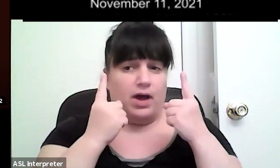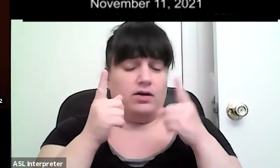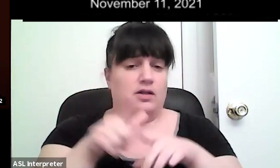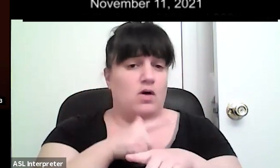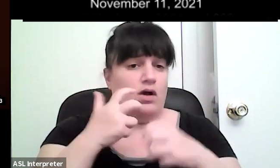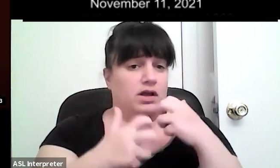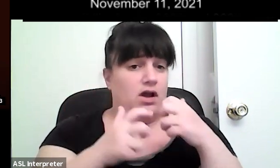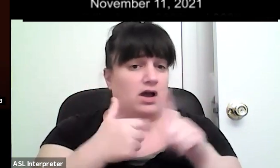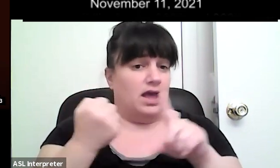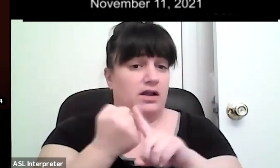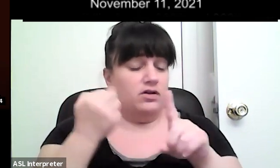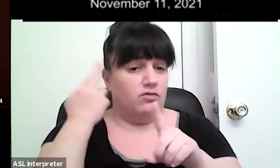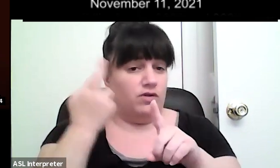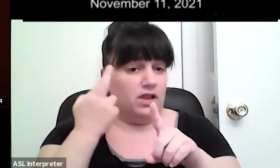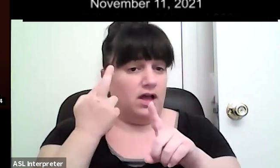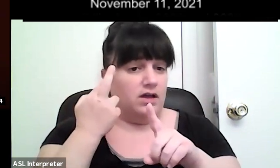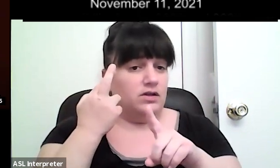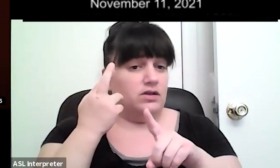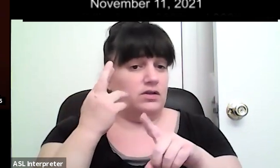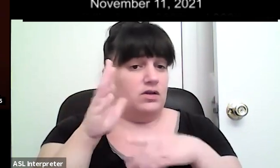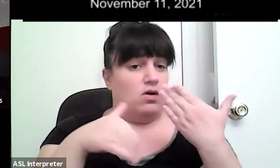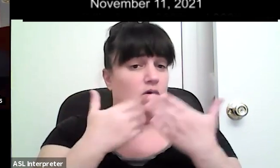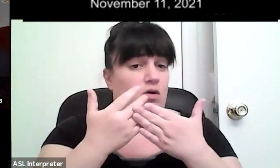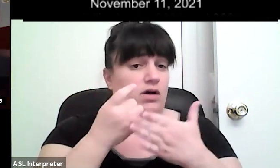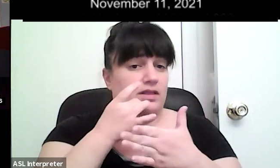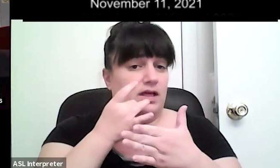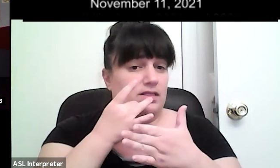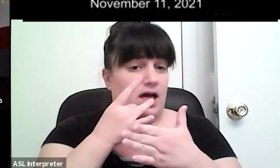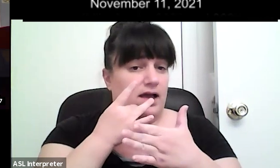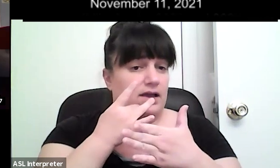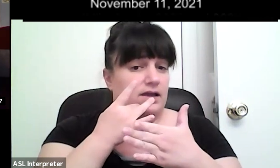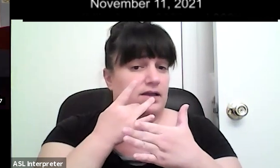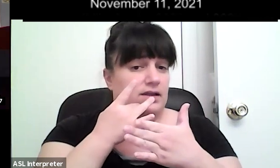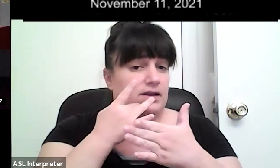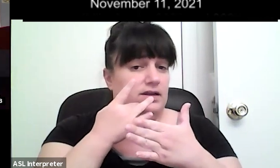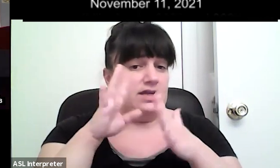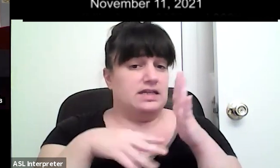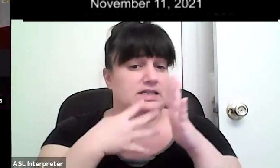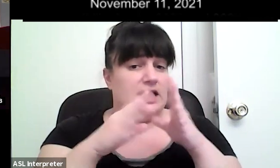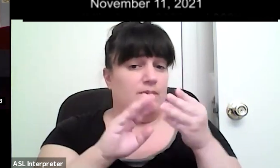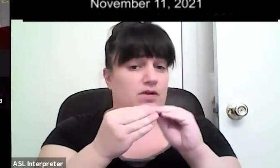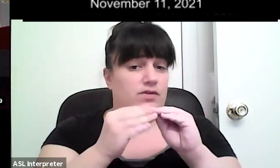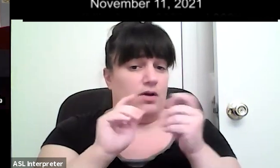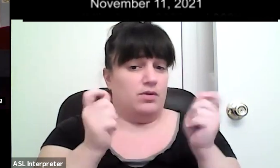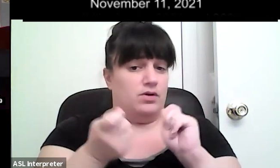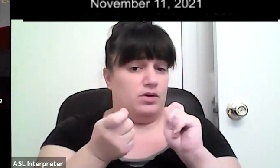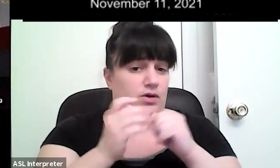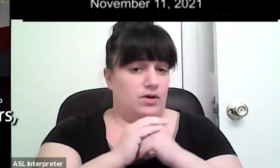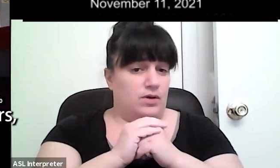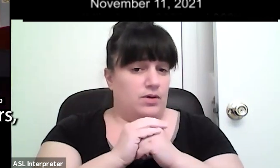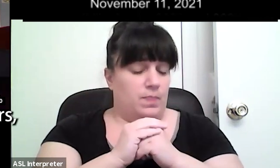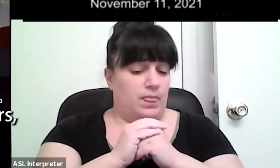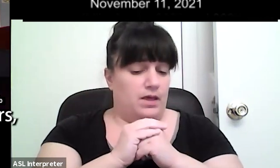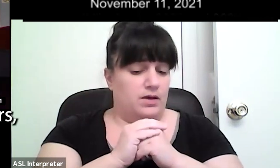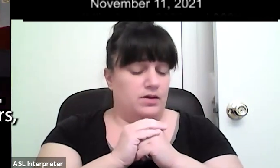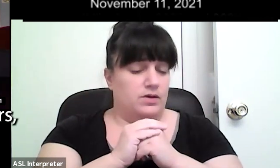suddenly realized that all a light curve is a table of numbers converted into a visual plot. So